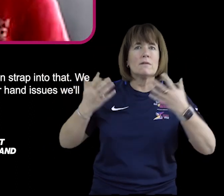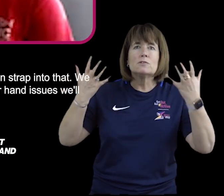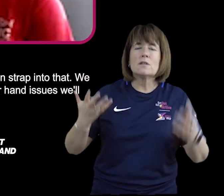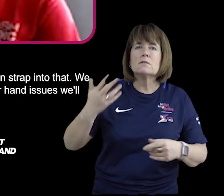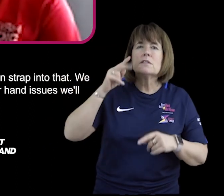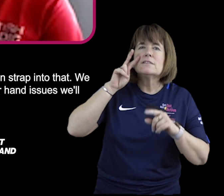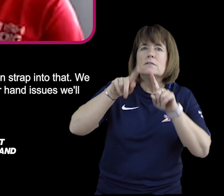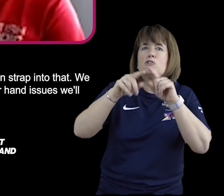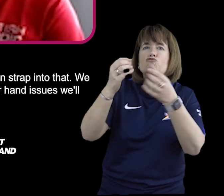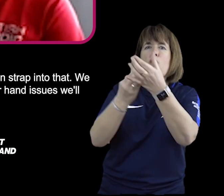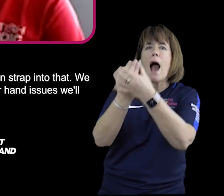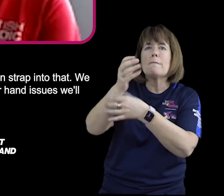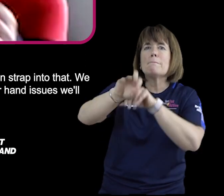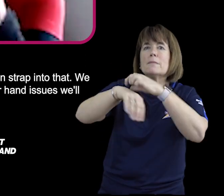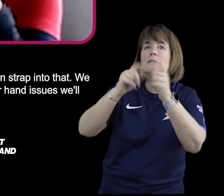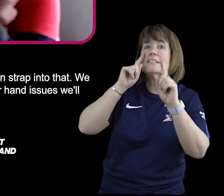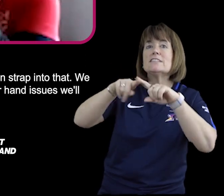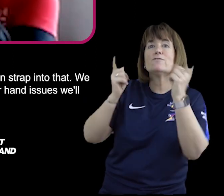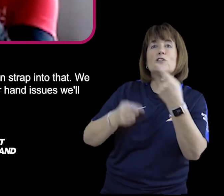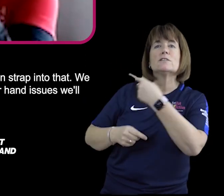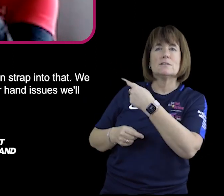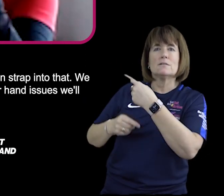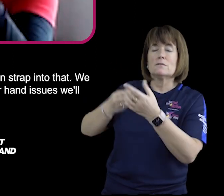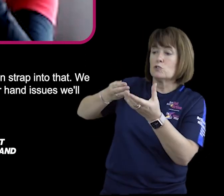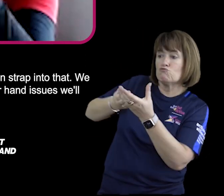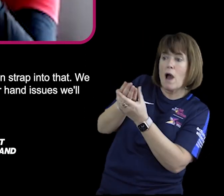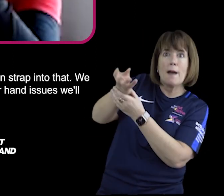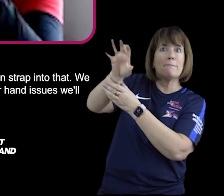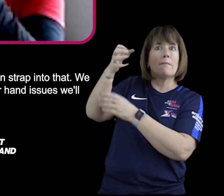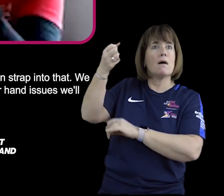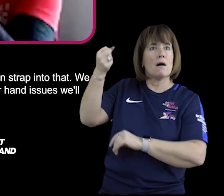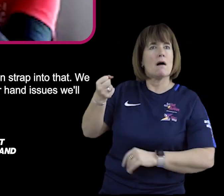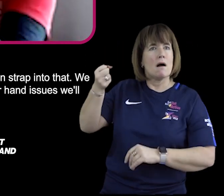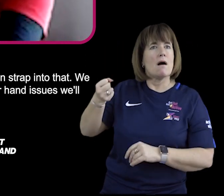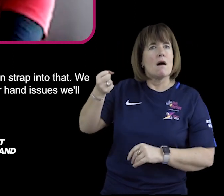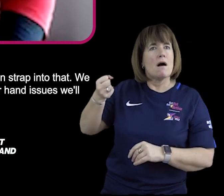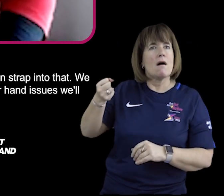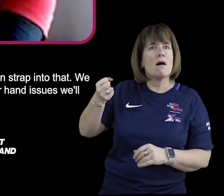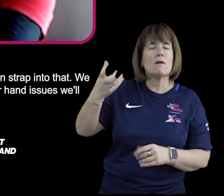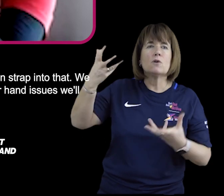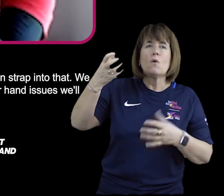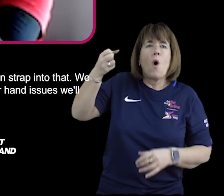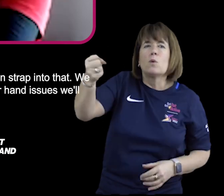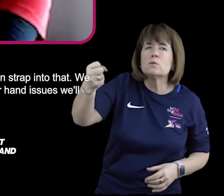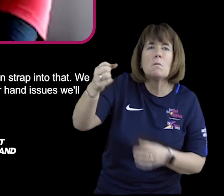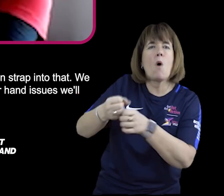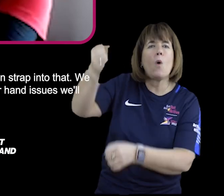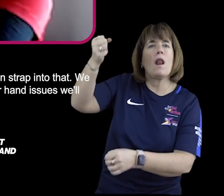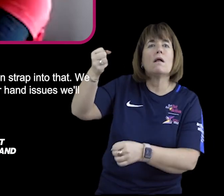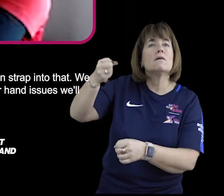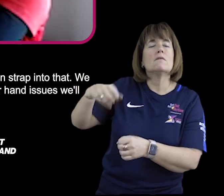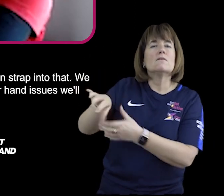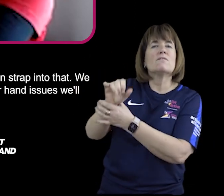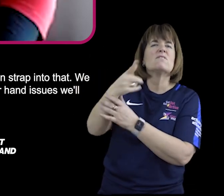a different strap there. Okay, so we can strap into there. We don't actually have to hold the pole, which comes in